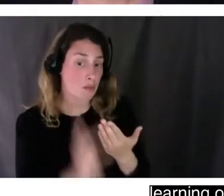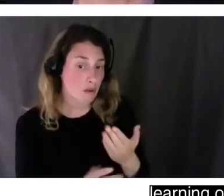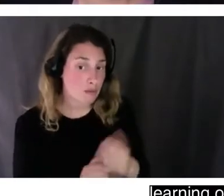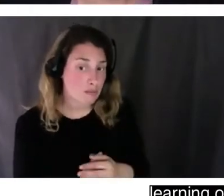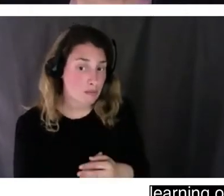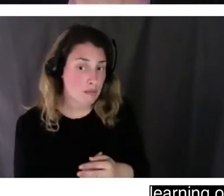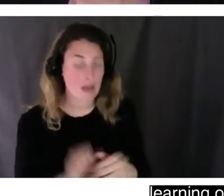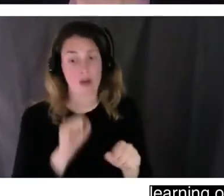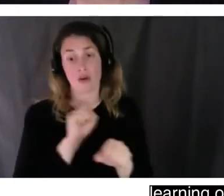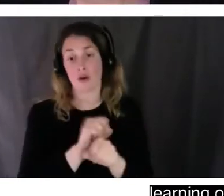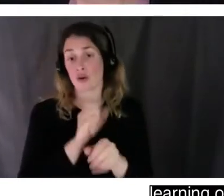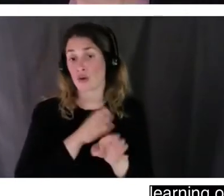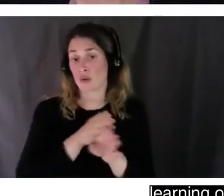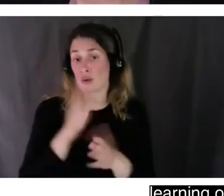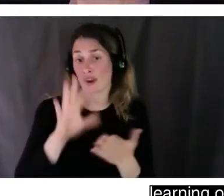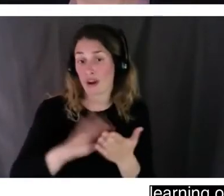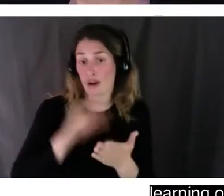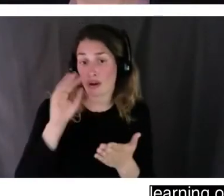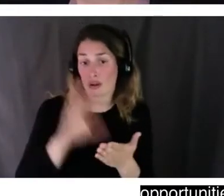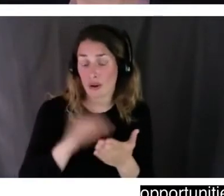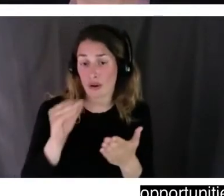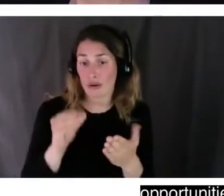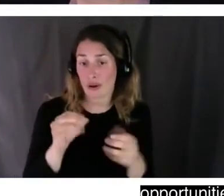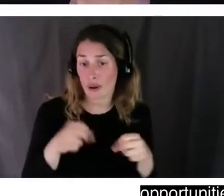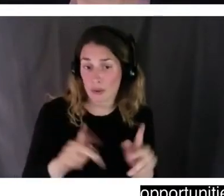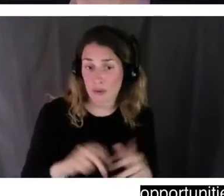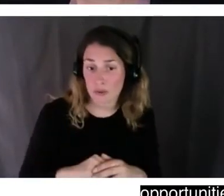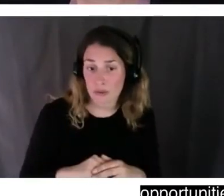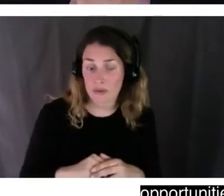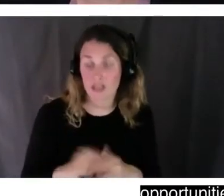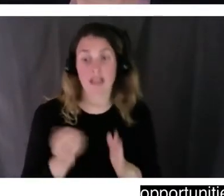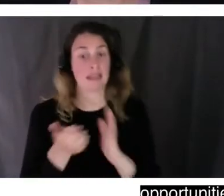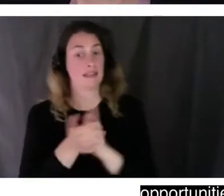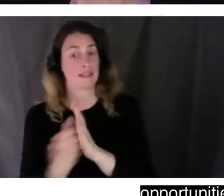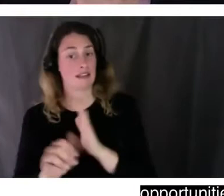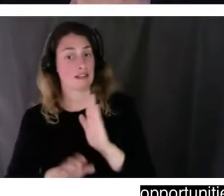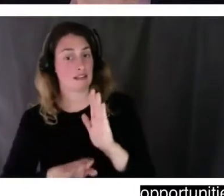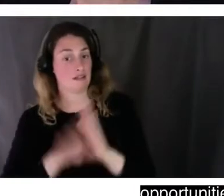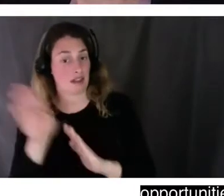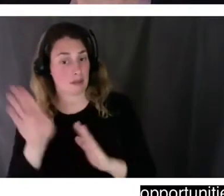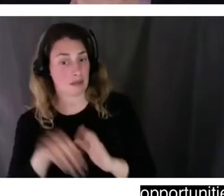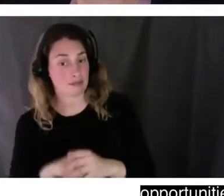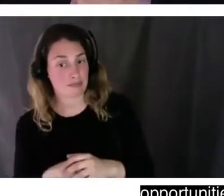learning opportunities, skill development opportunities,